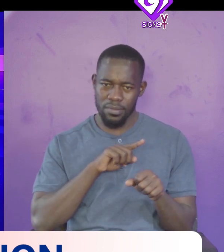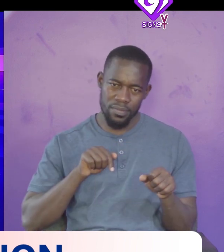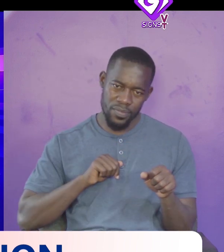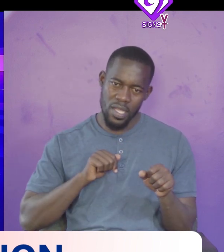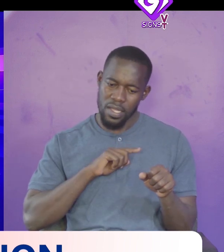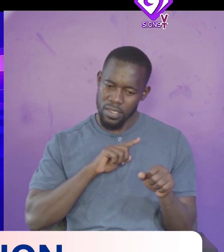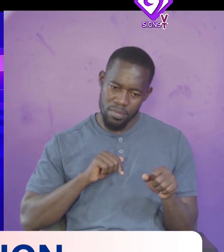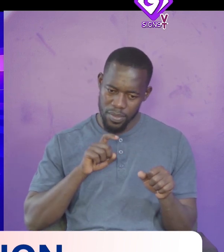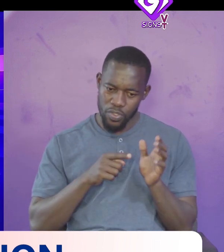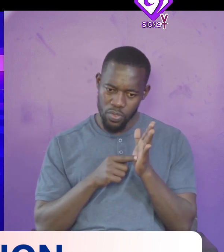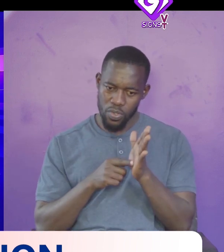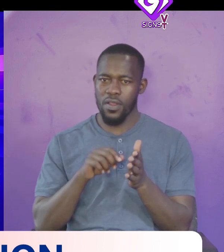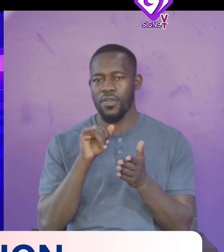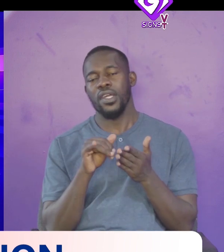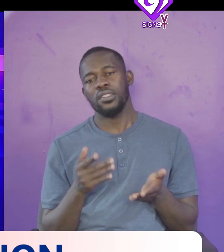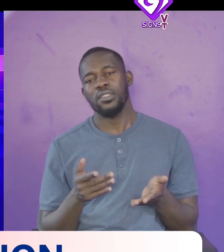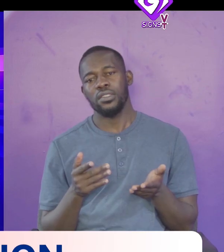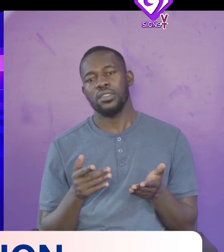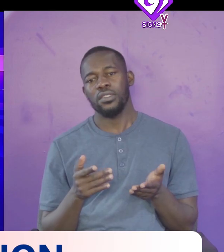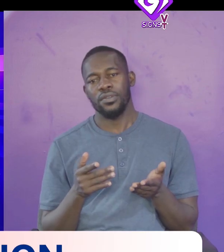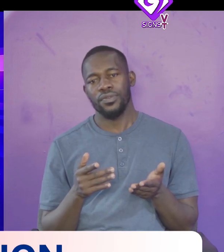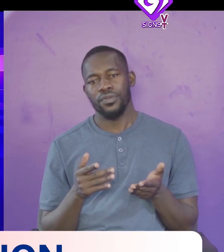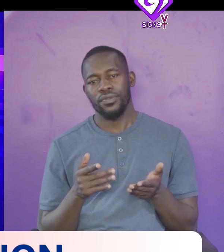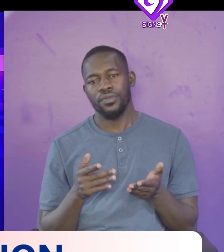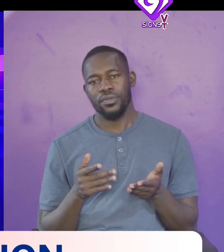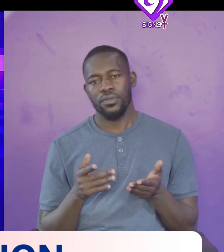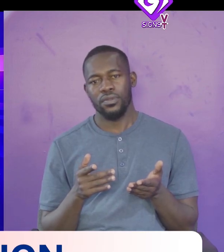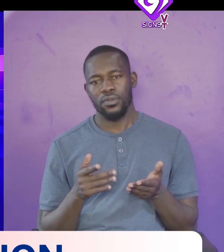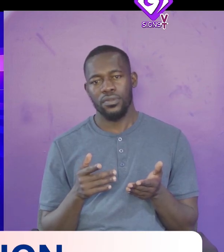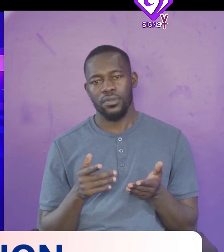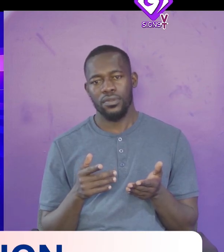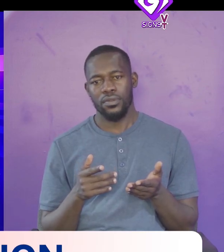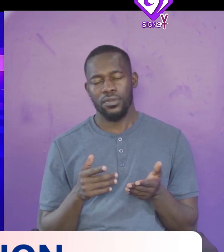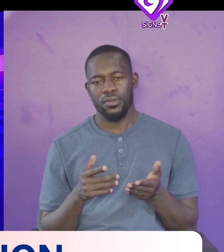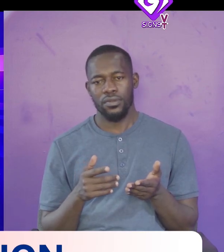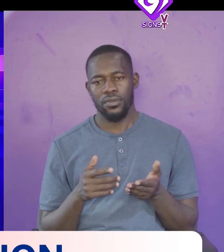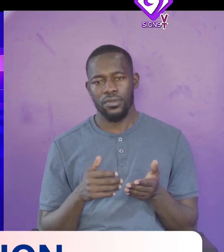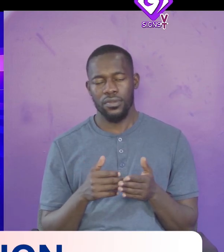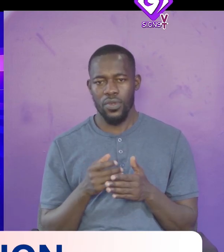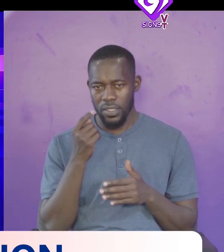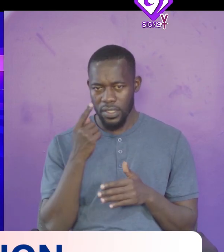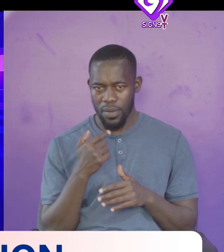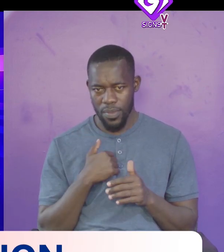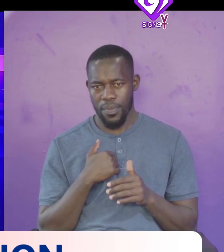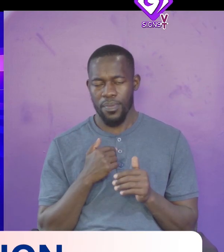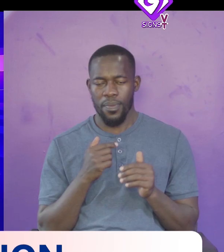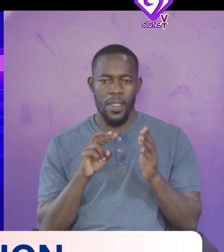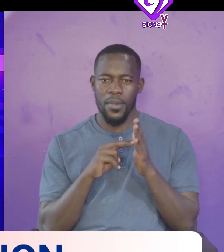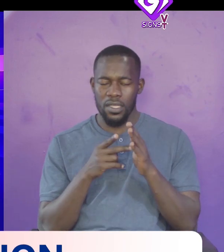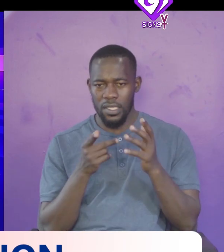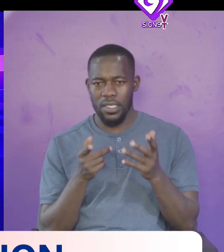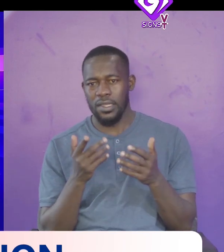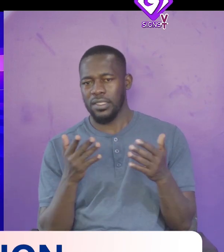day that we said we are going to evict them in this year, in this month. You get the point? Right. So we don't want things that people